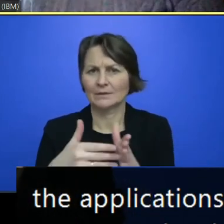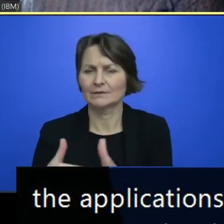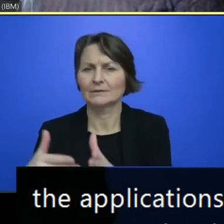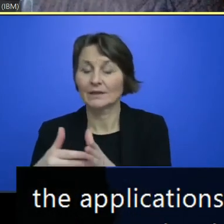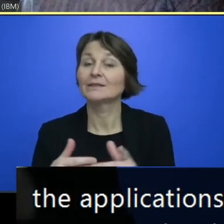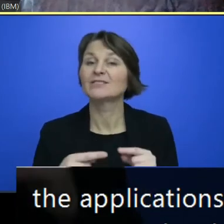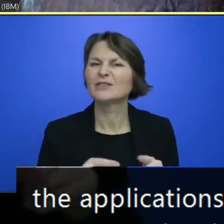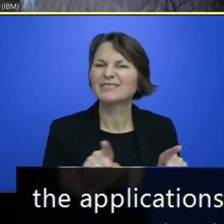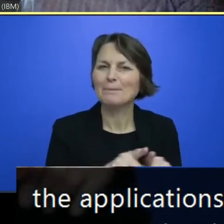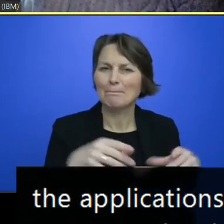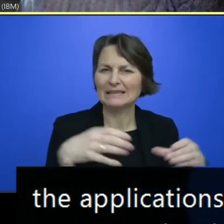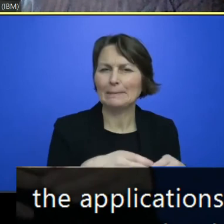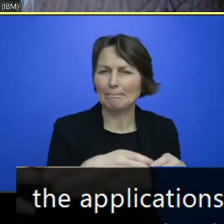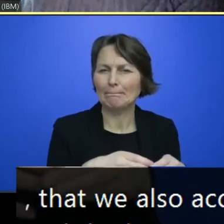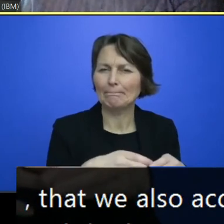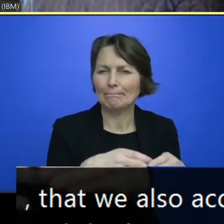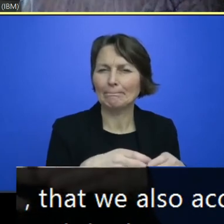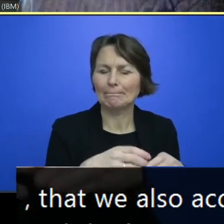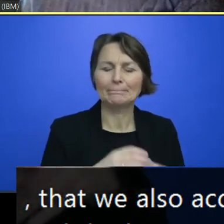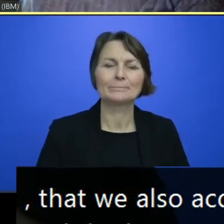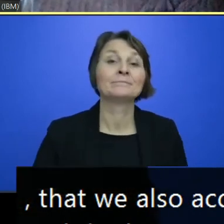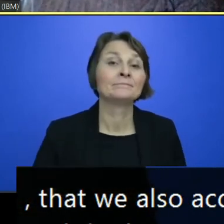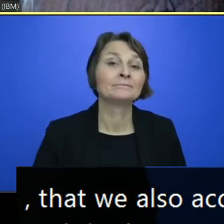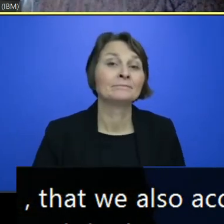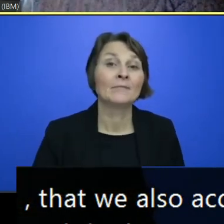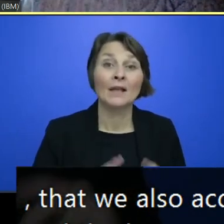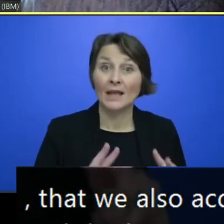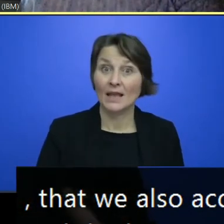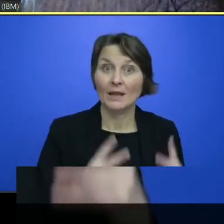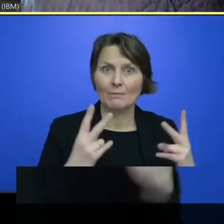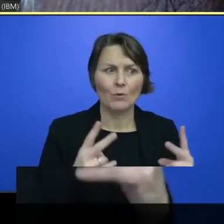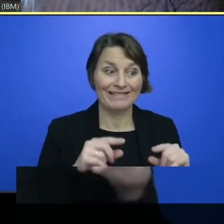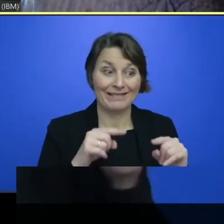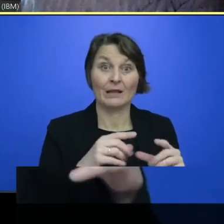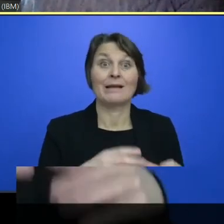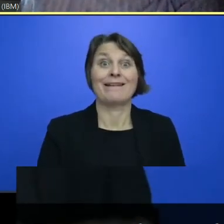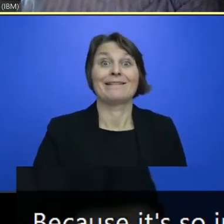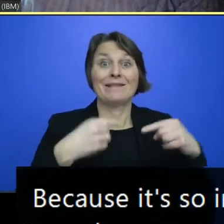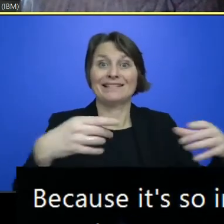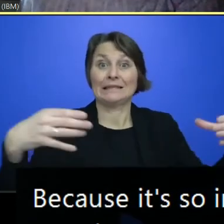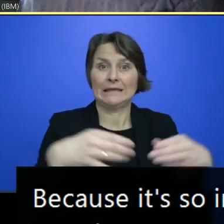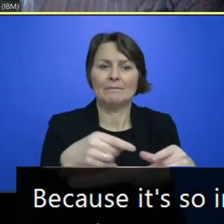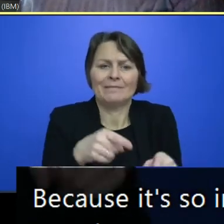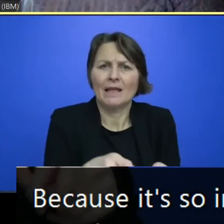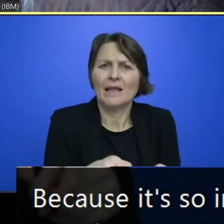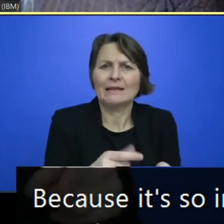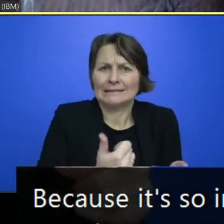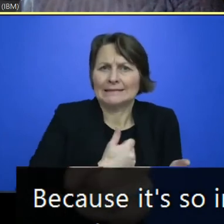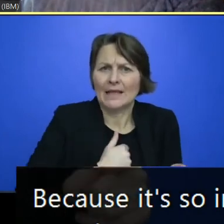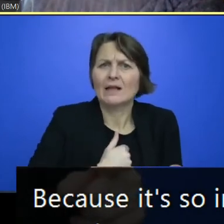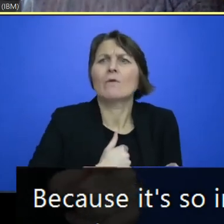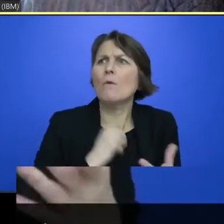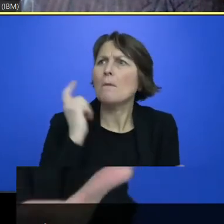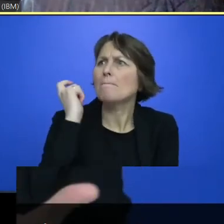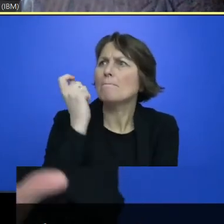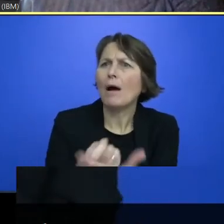it's also important to make sure that our procurement team, our buyers, take accessibility into